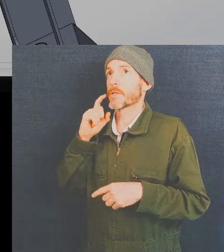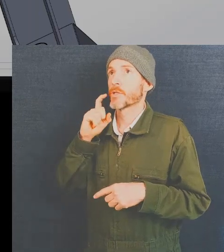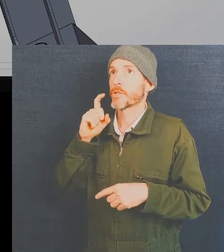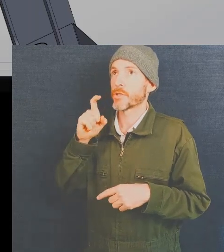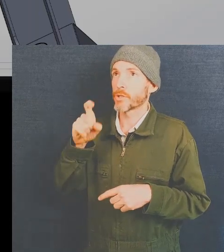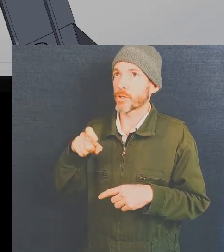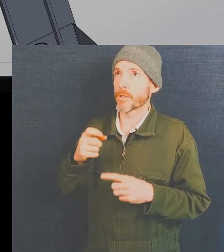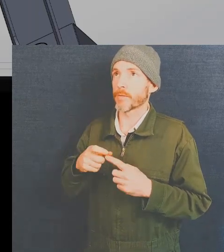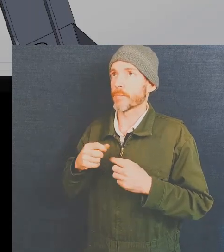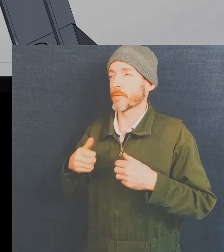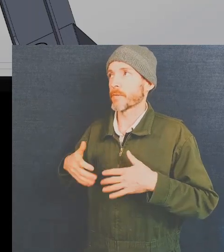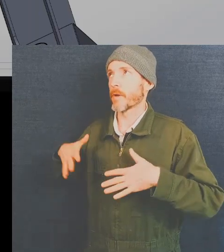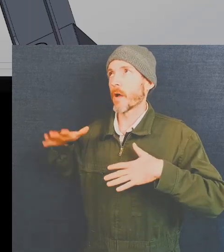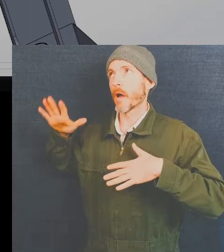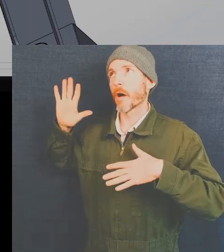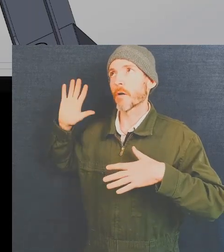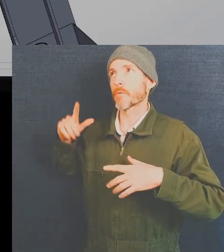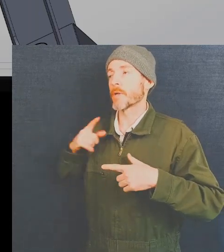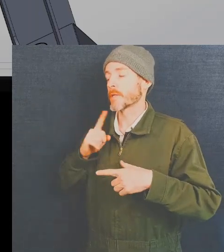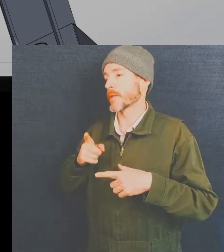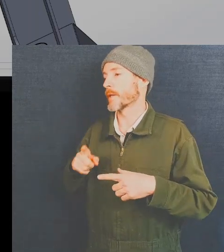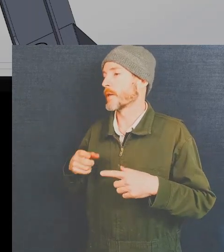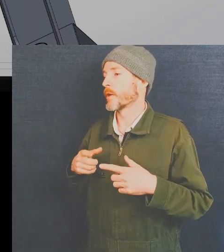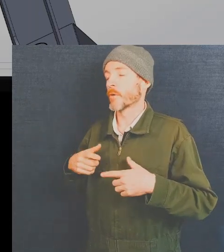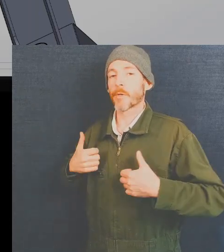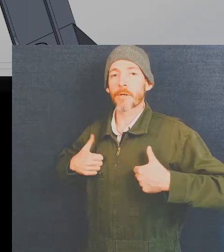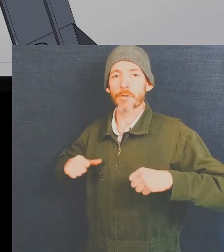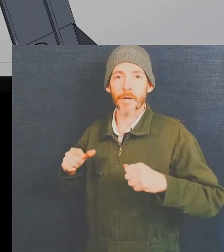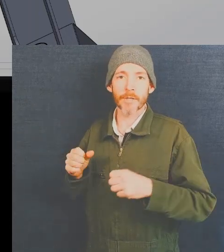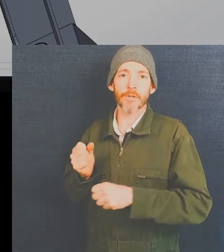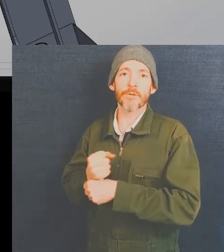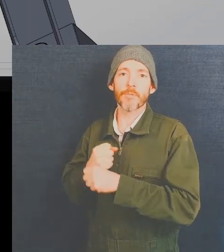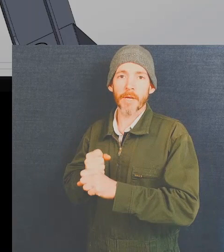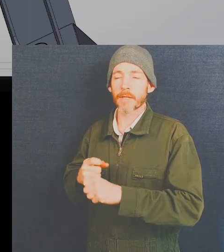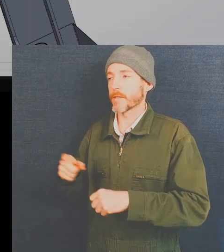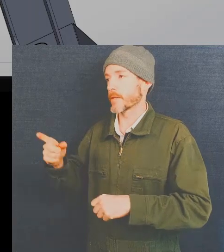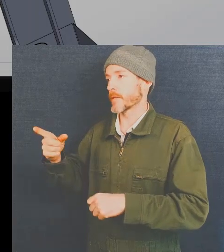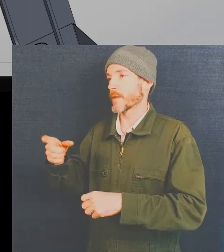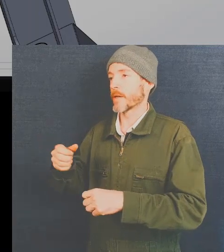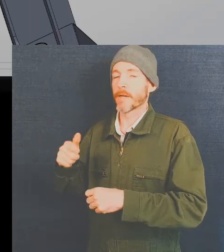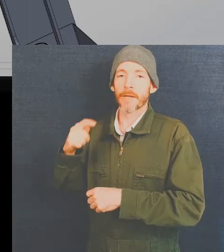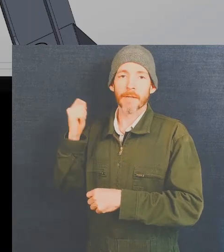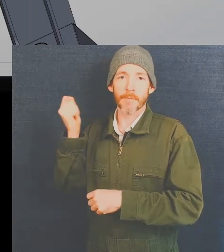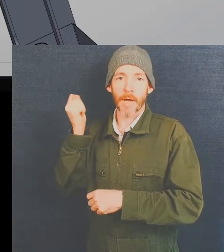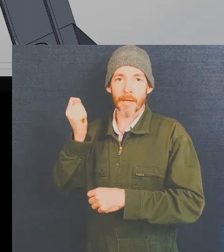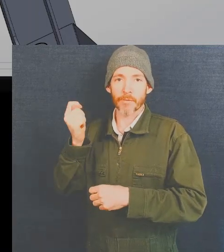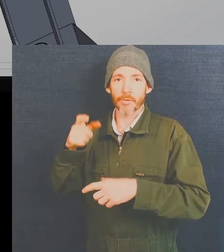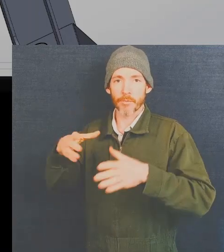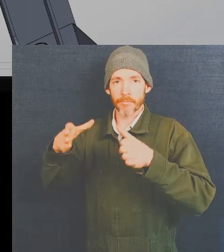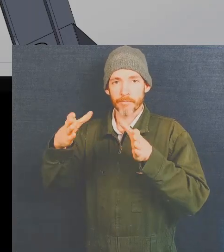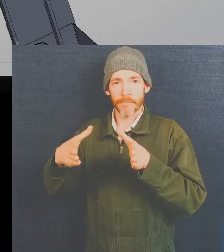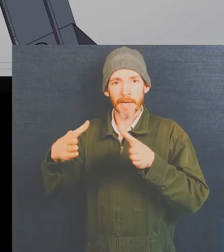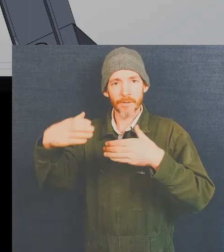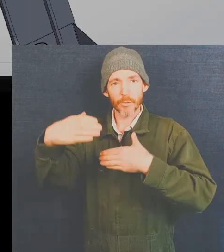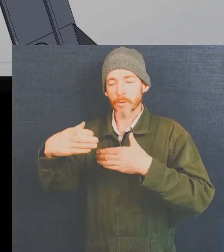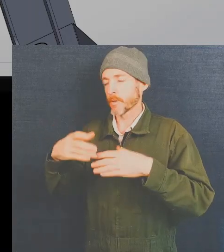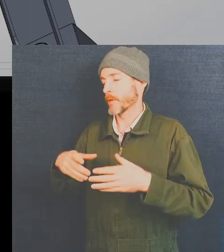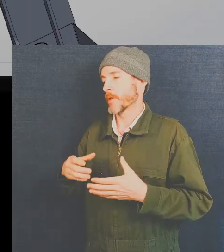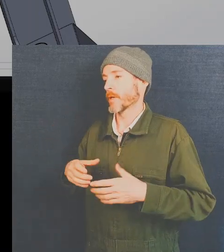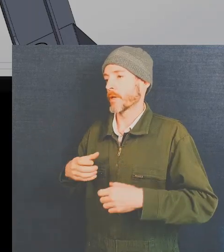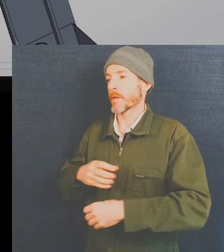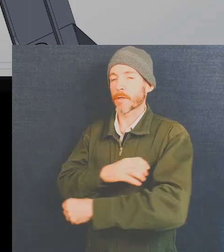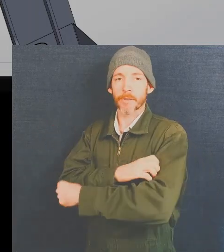I should have already said. We are trying to make the bathroom